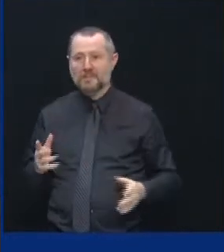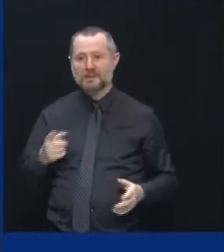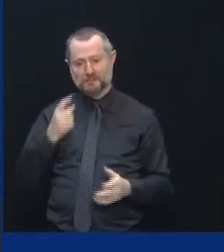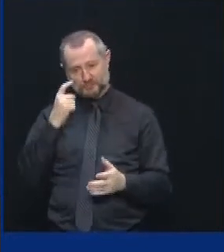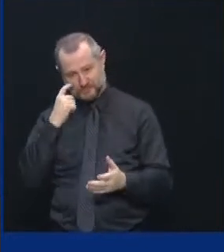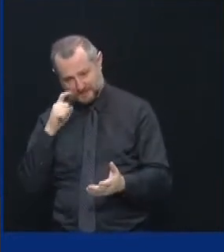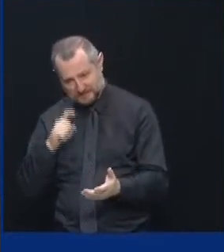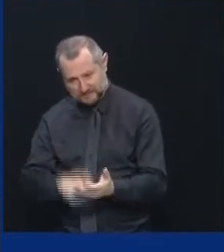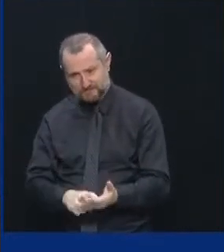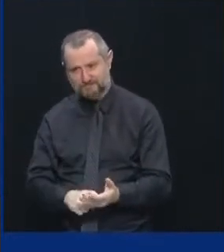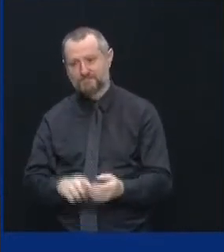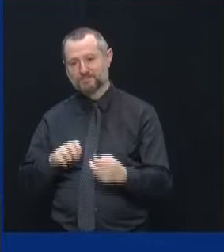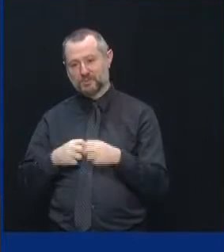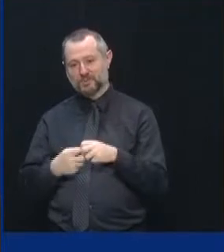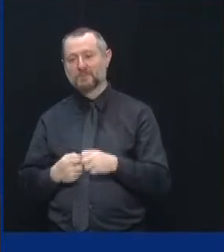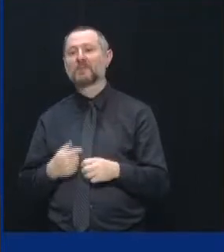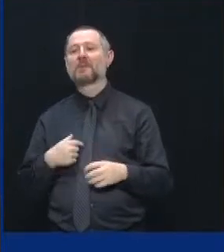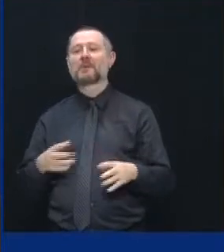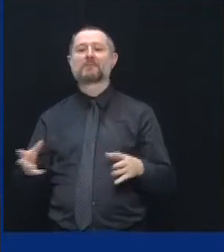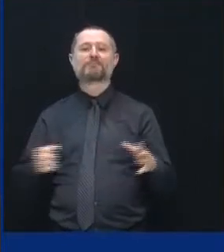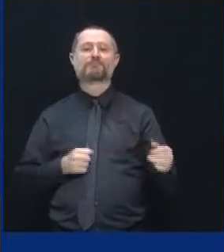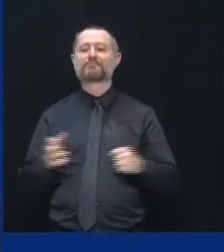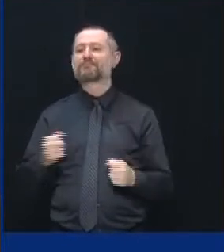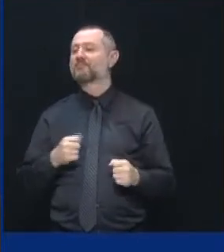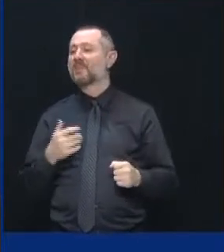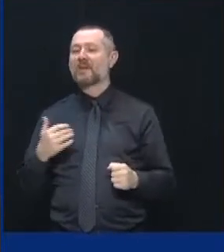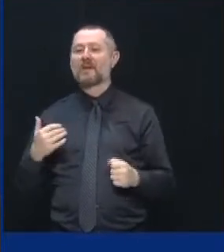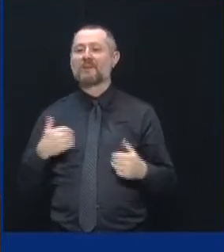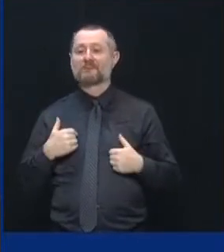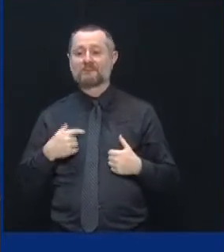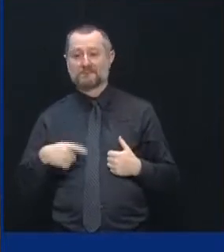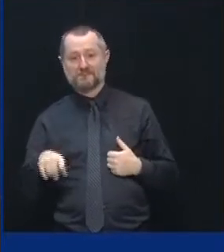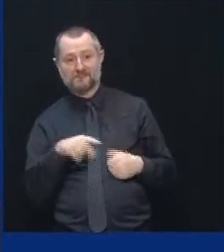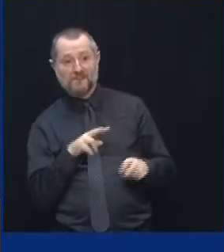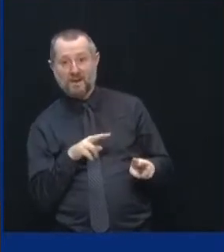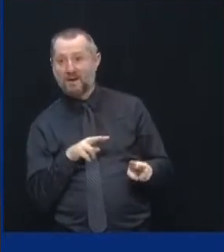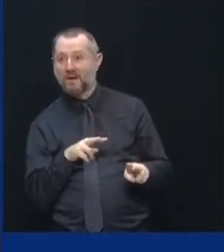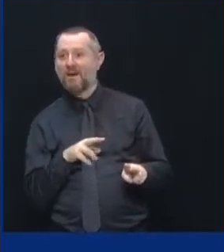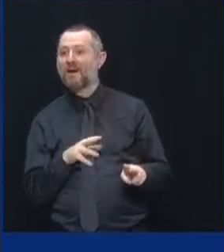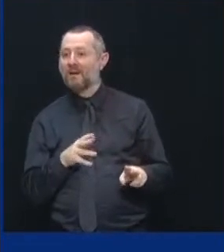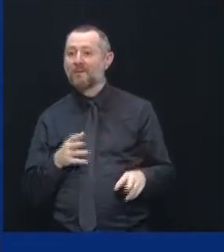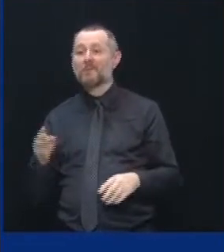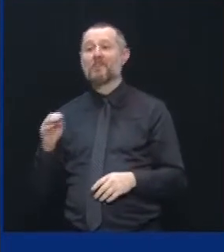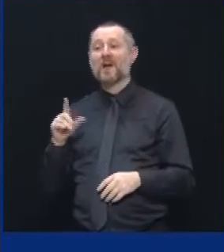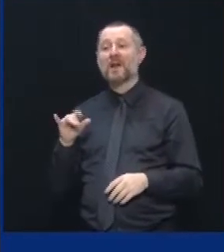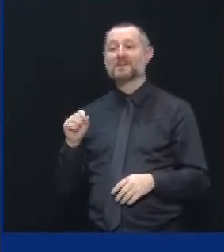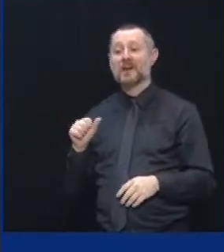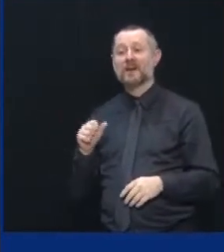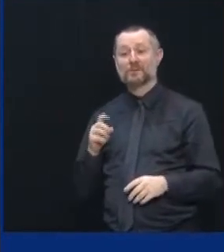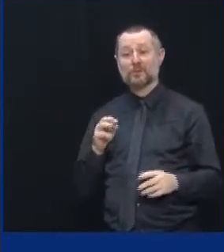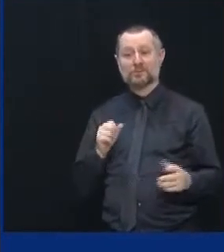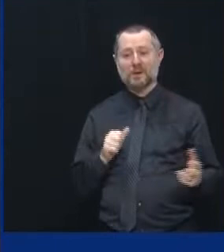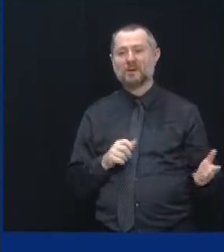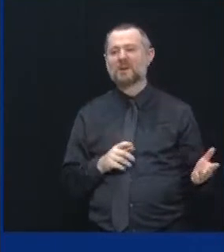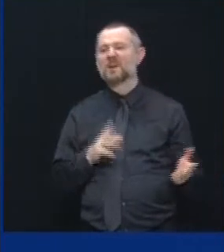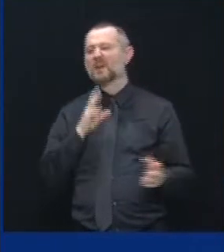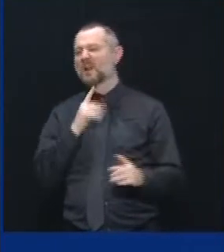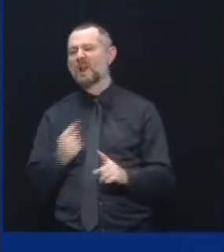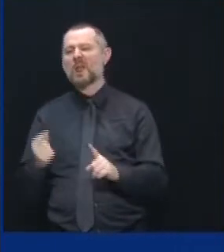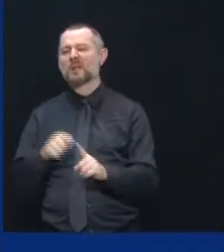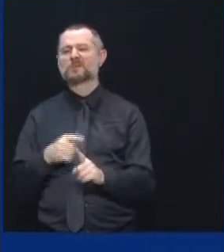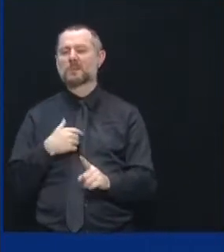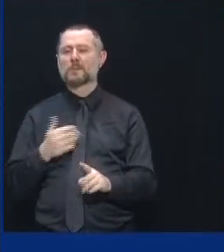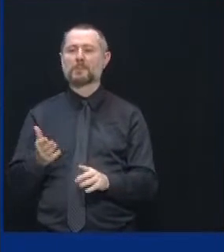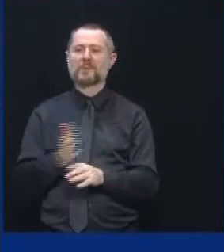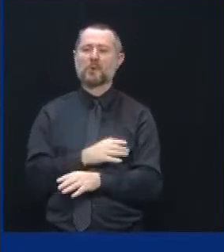with credibility who can speak to the issue. Melissa had a point. No, just quickly back to the last question. As a reminder,